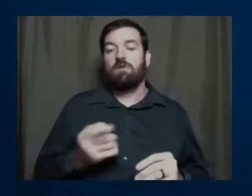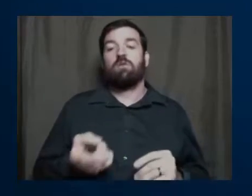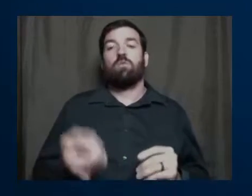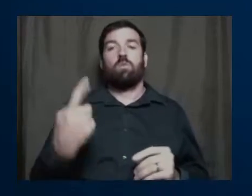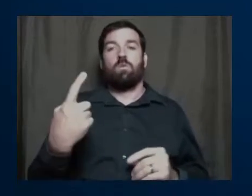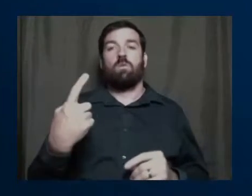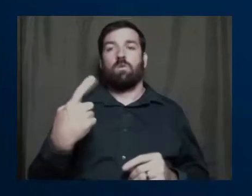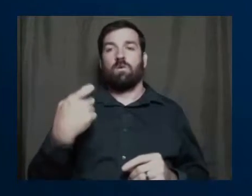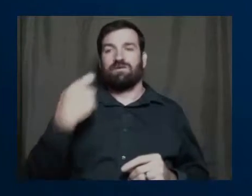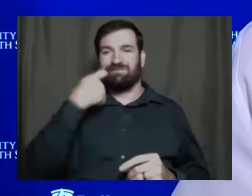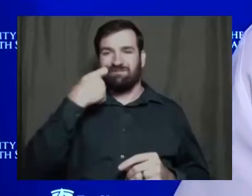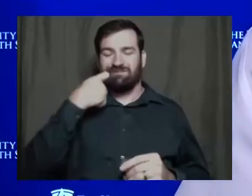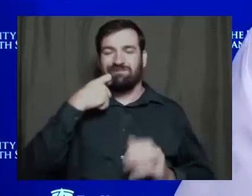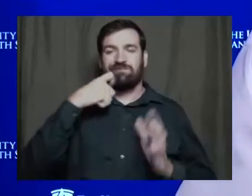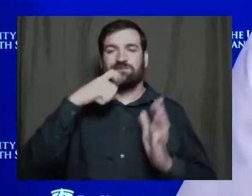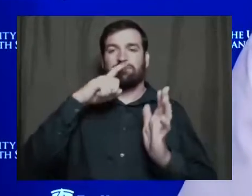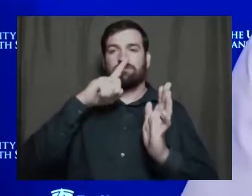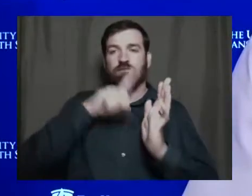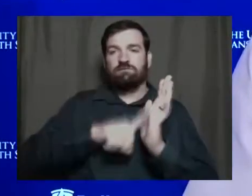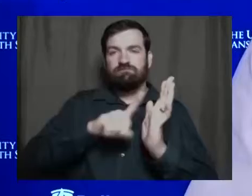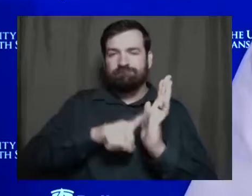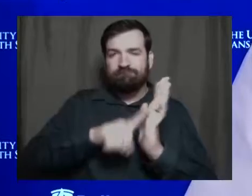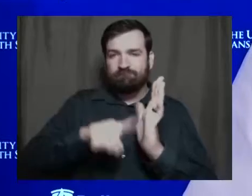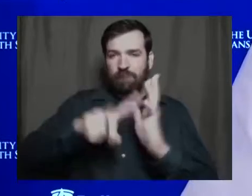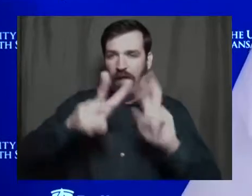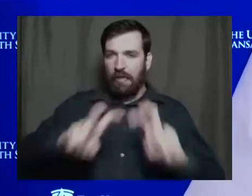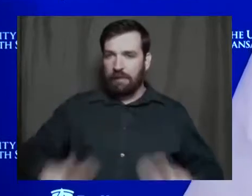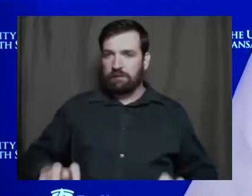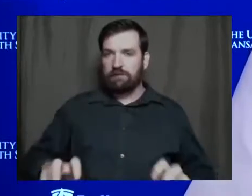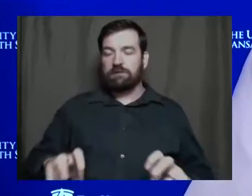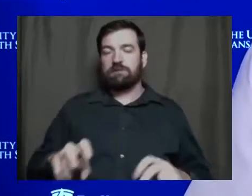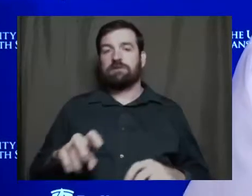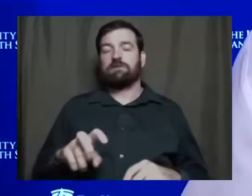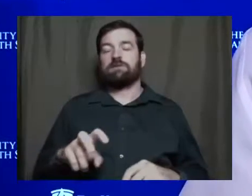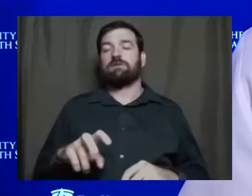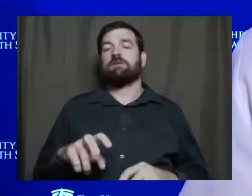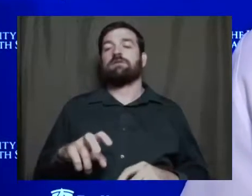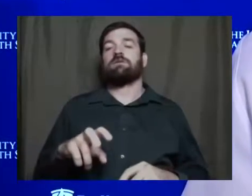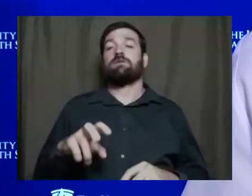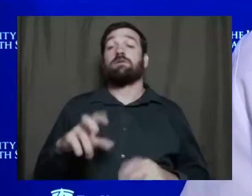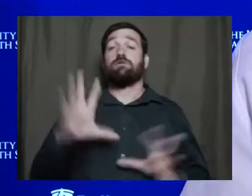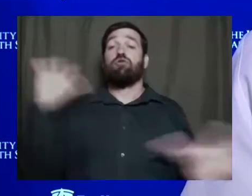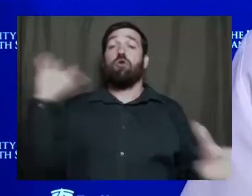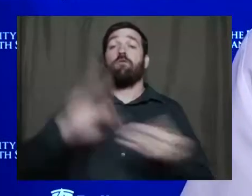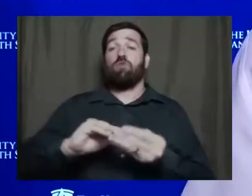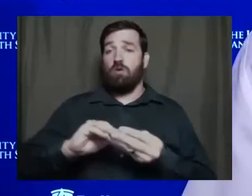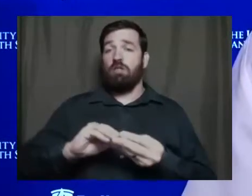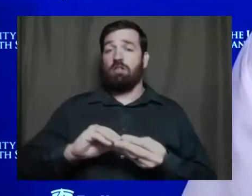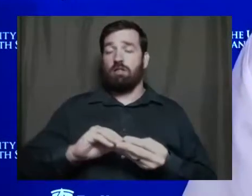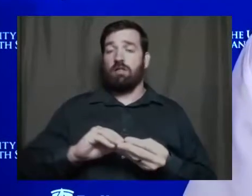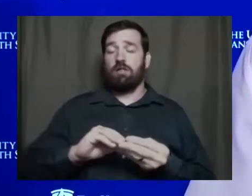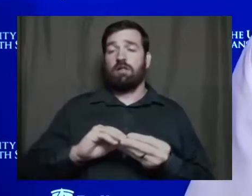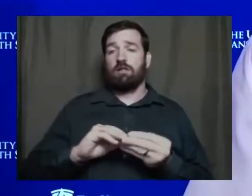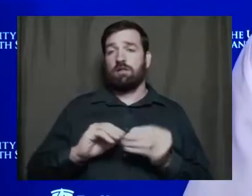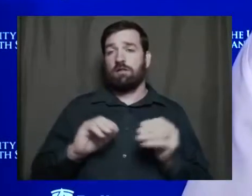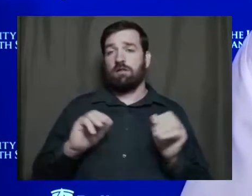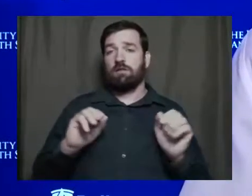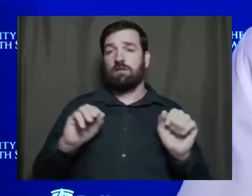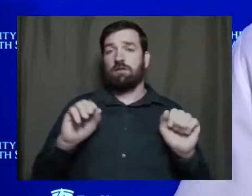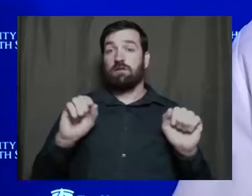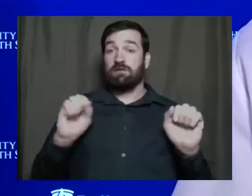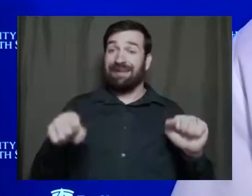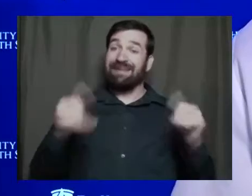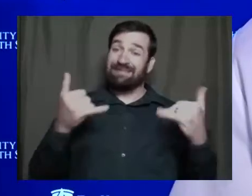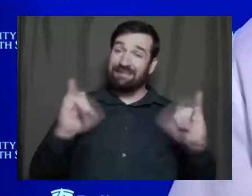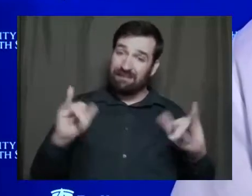infectious diseases meta-analysis that kind of looked at that as well. And overall, I think that you can still have production of